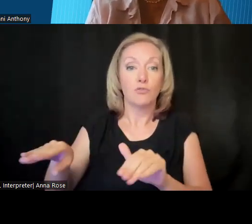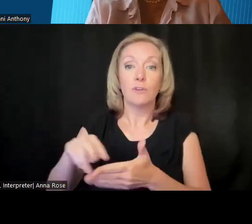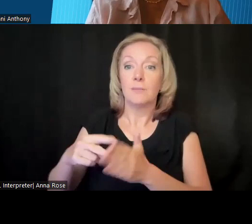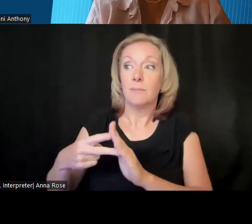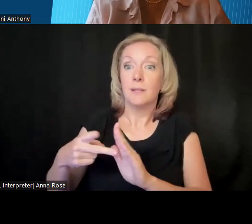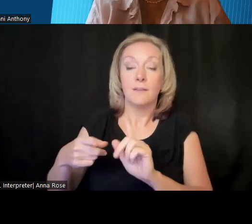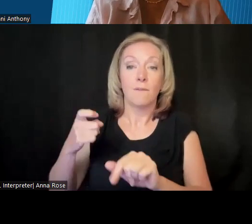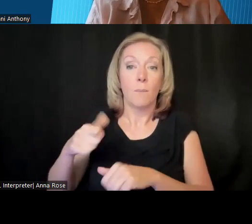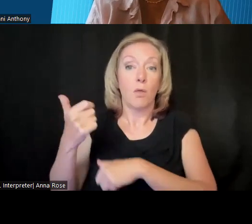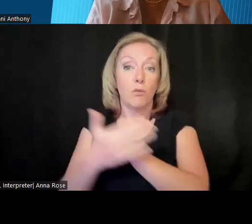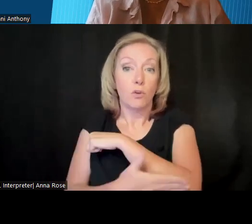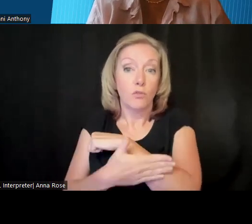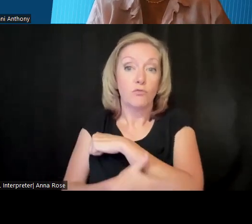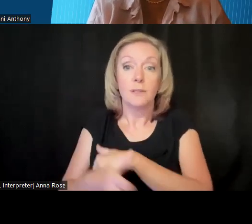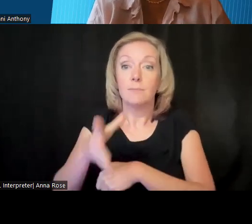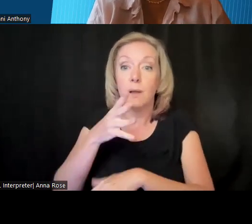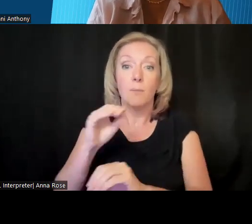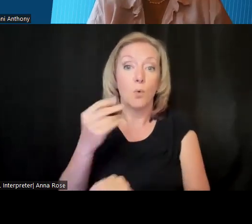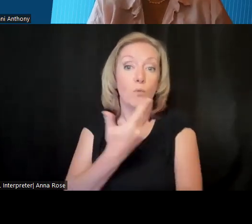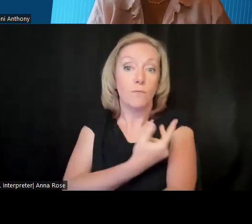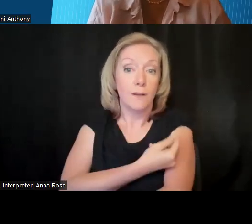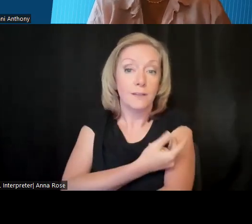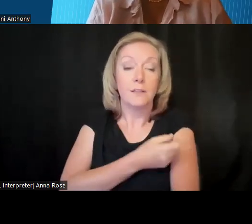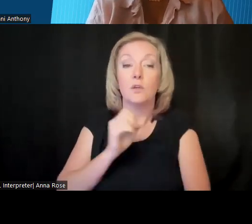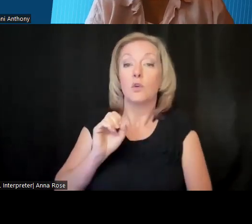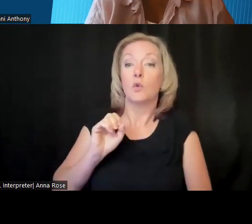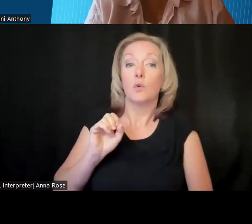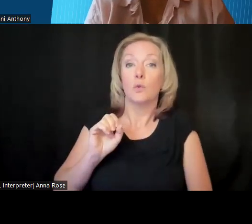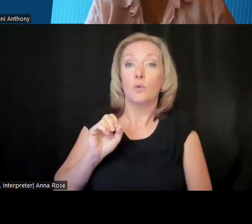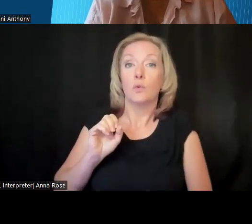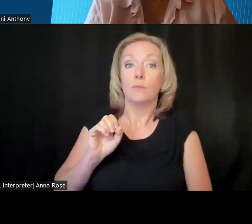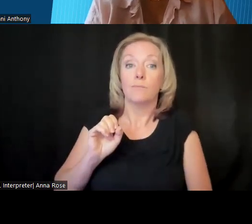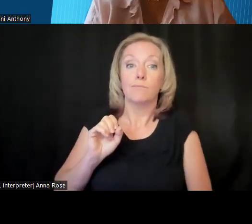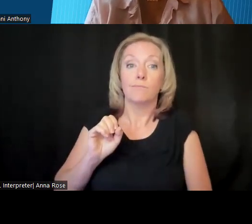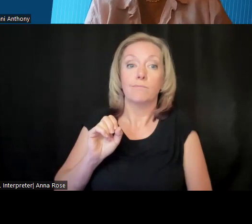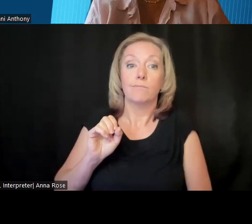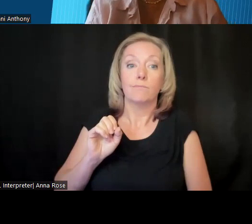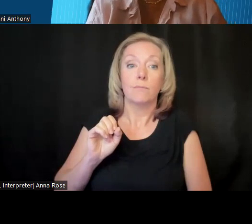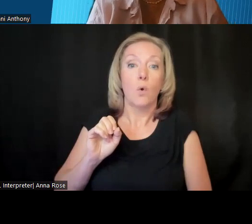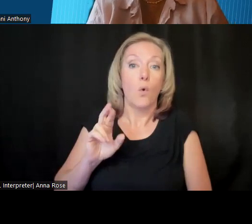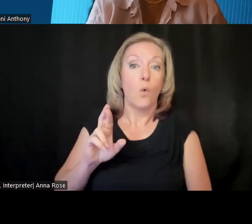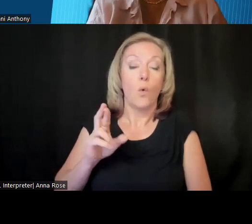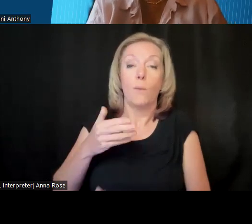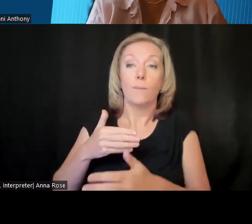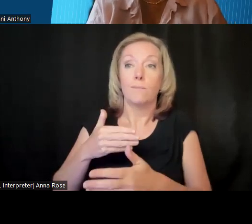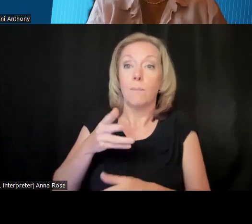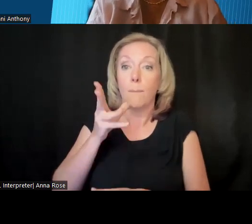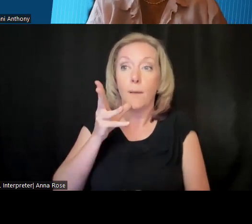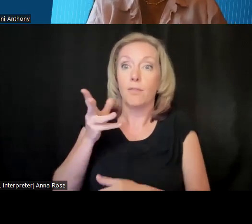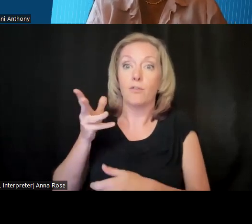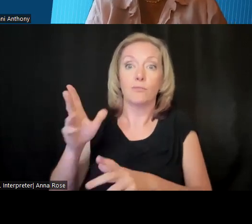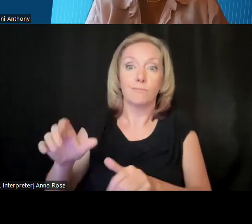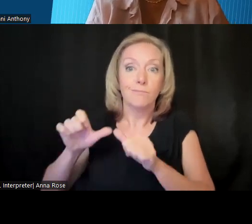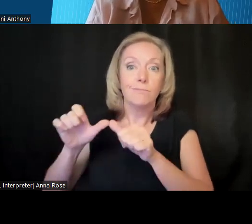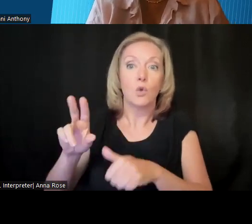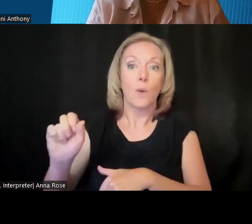come from other countries where mothers weren't immunized, or they're actually long-term US folks that they just weren't